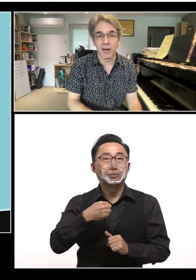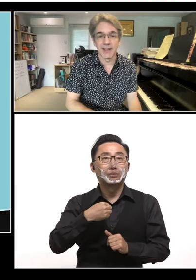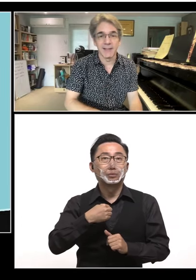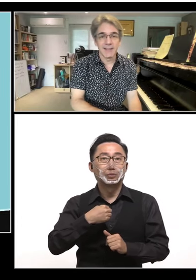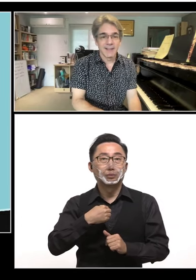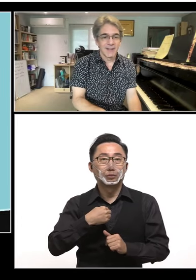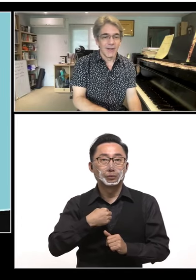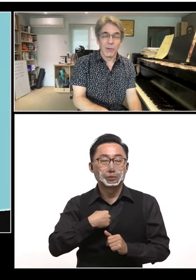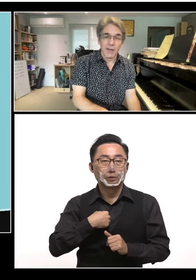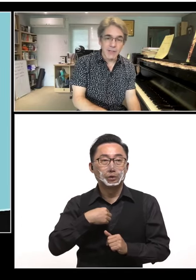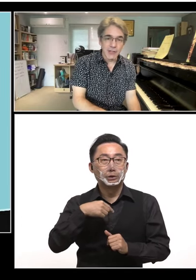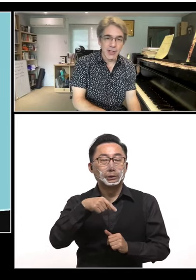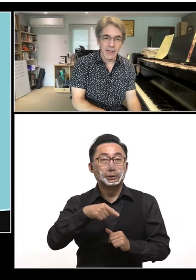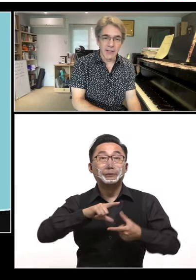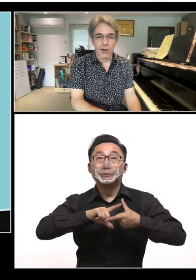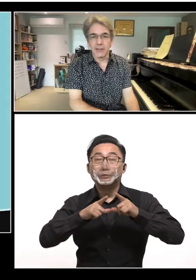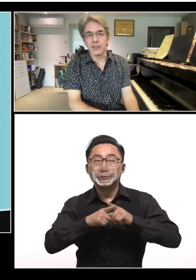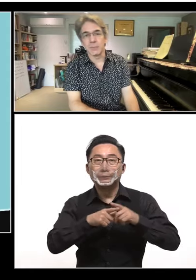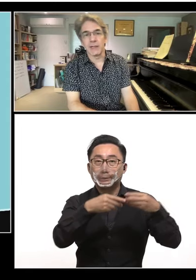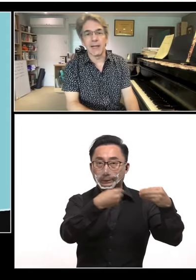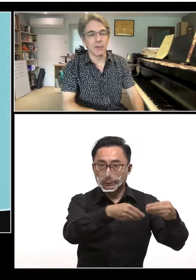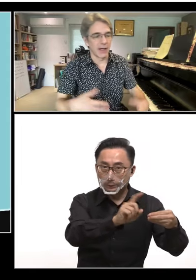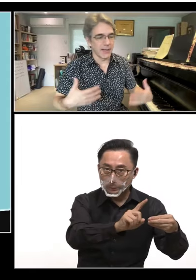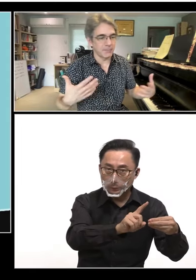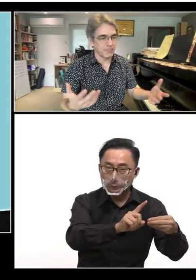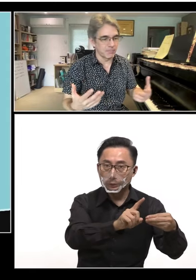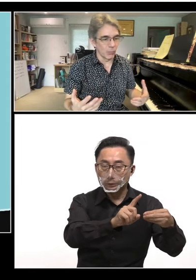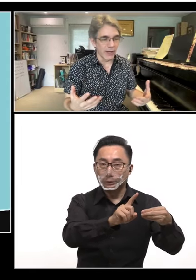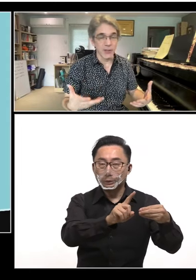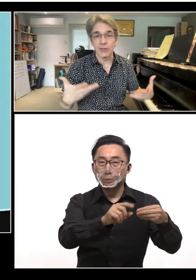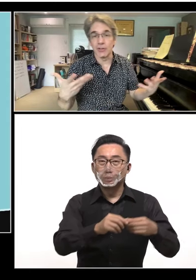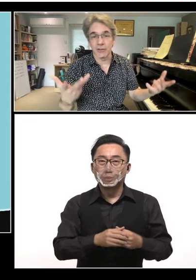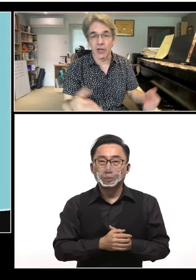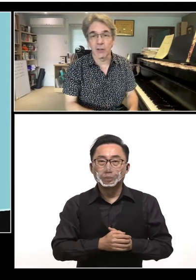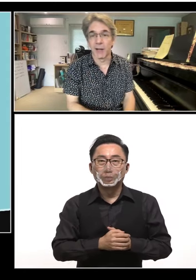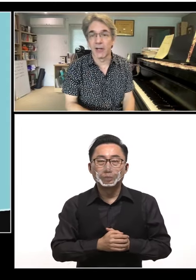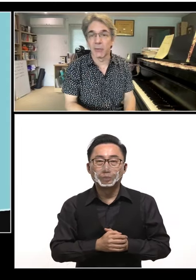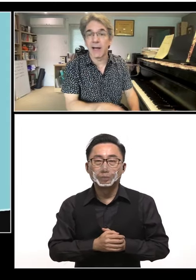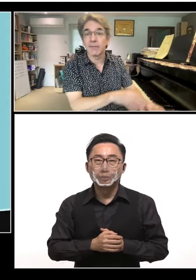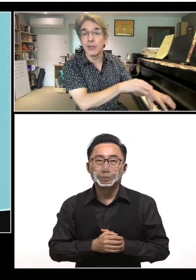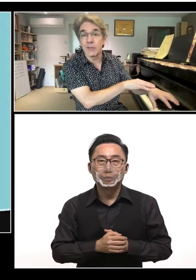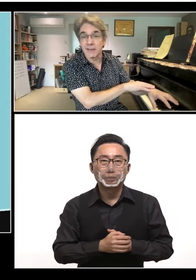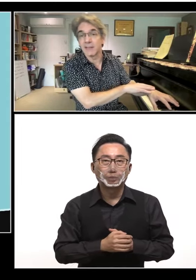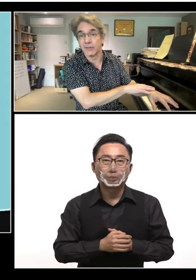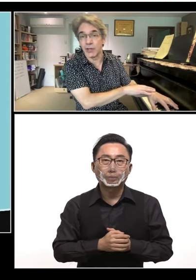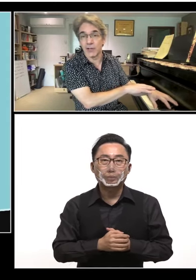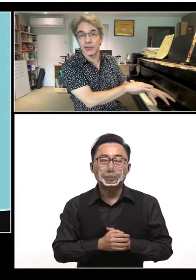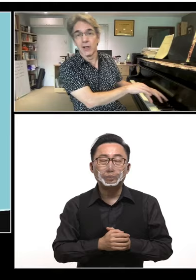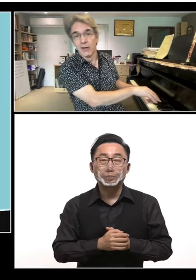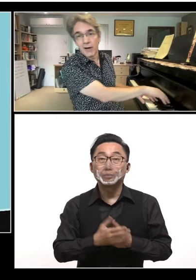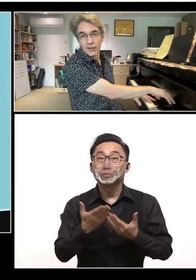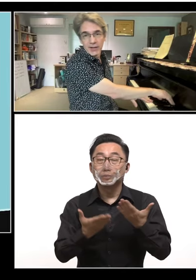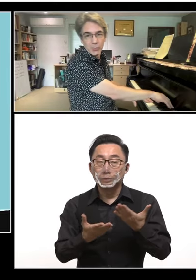change my way of teaching. And often it just became that what I used to just talk about, I would have to use the sense of